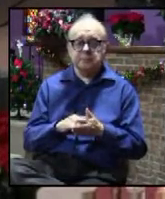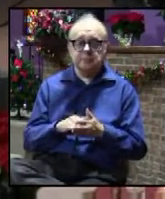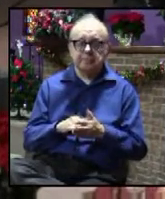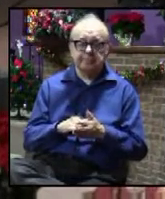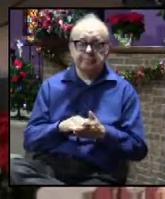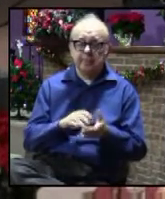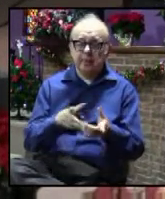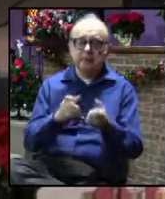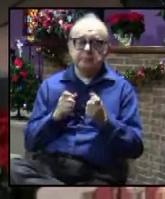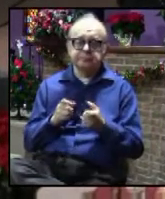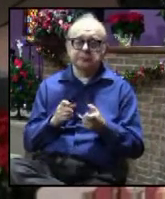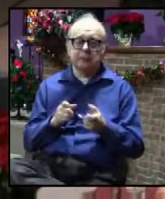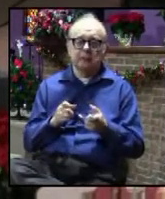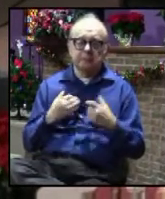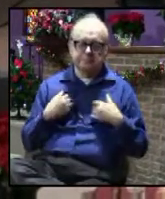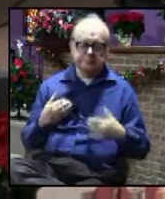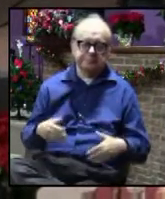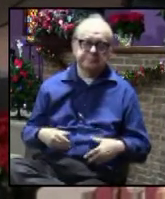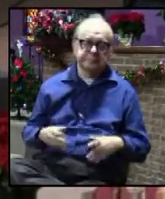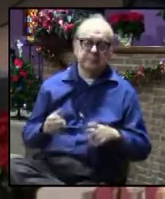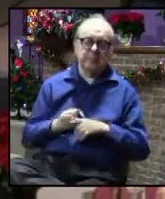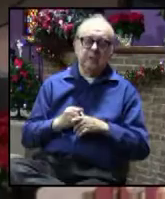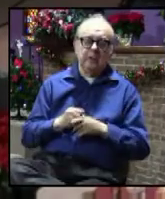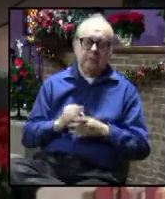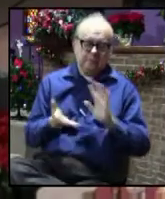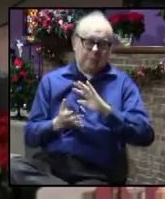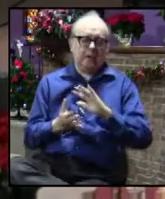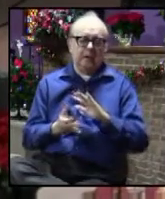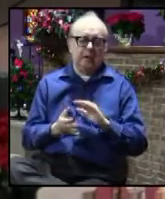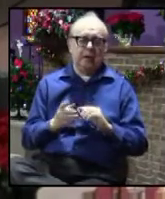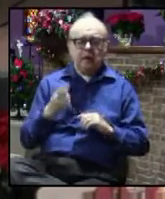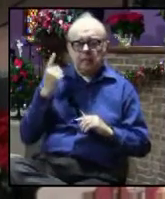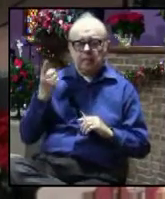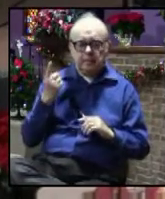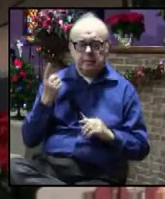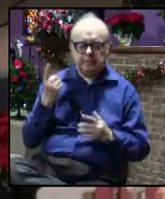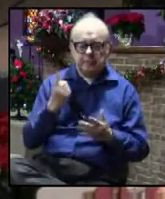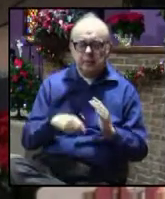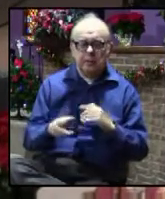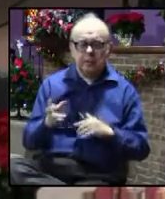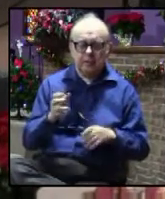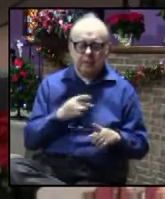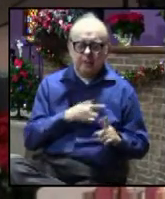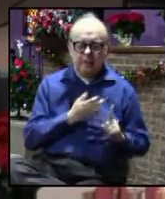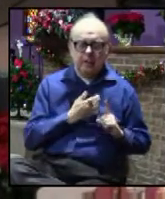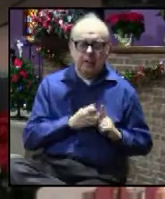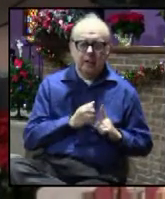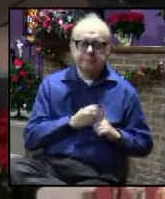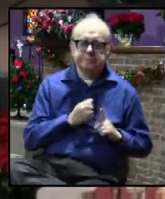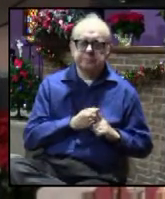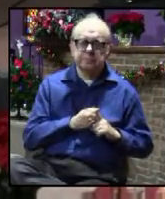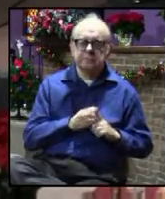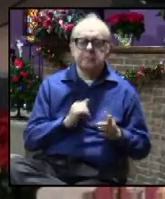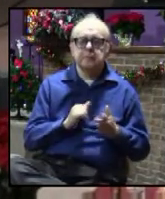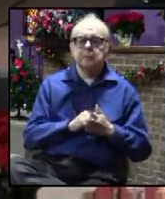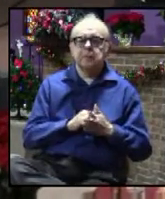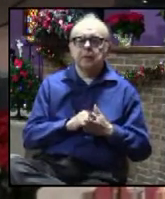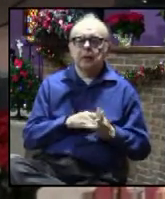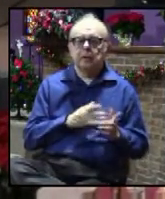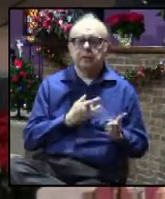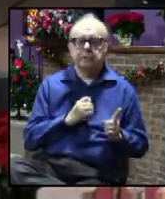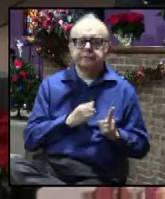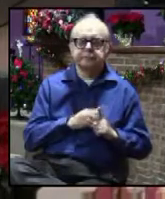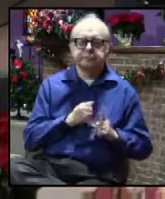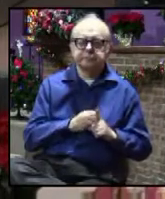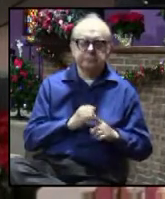And all of a sudden, your body's getting out of whack because you think that what you're hearing is that your heart